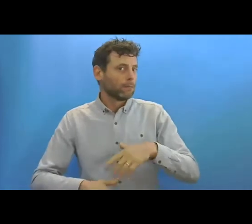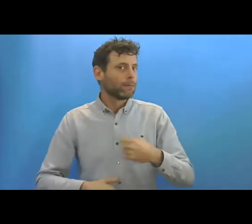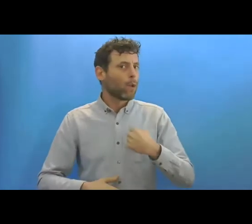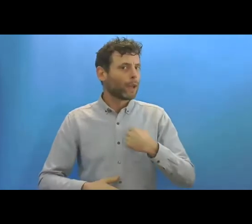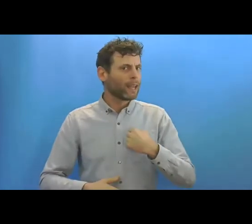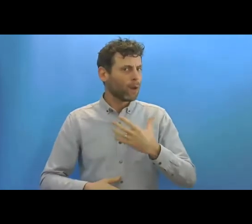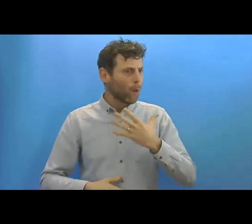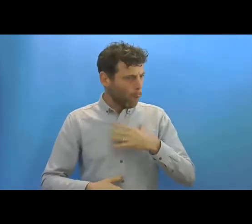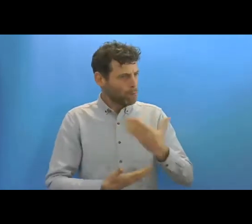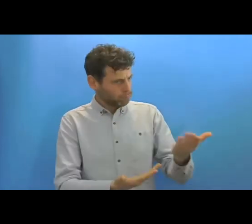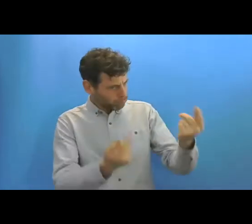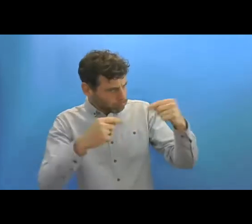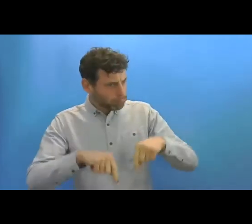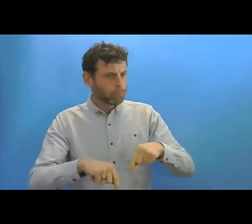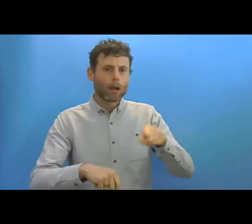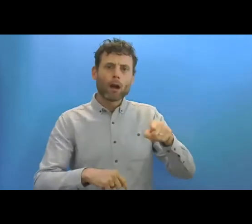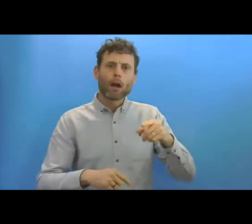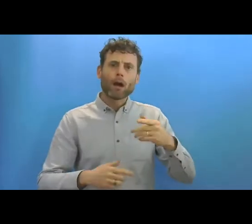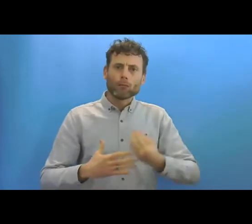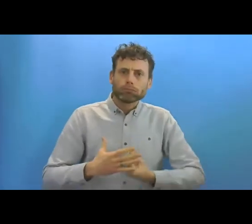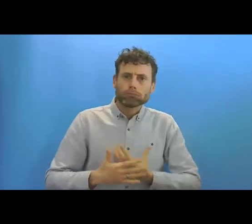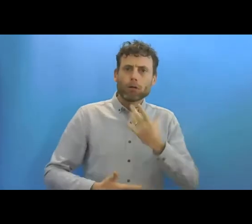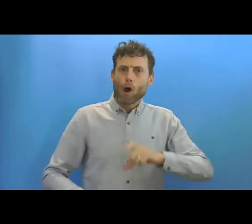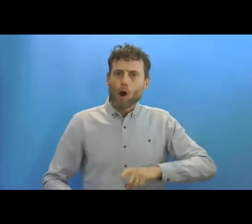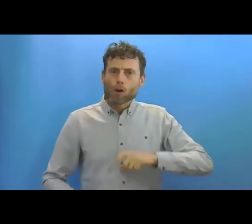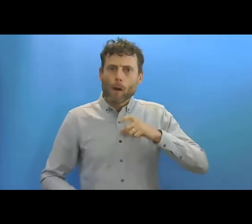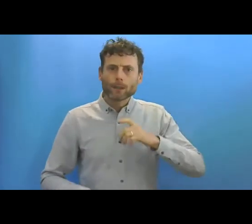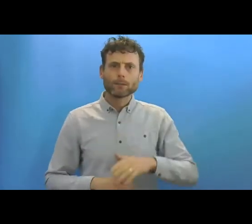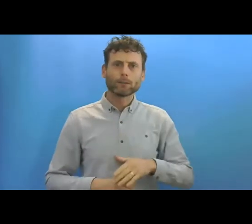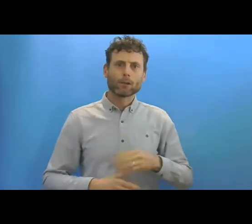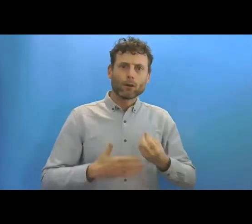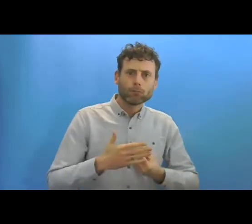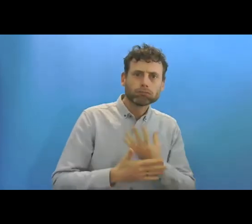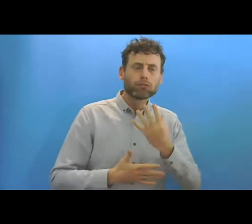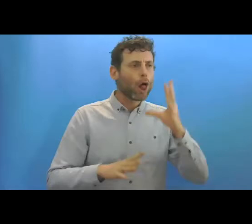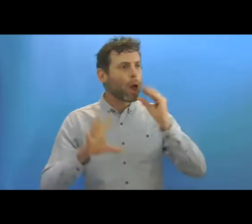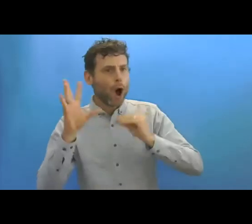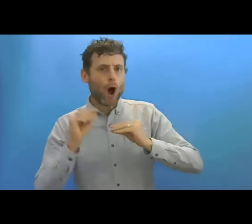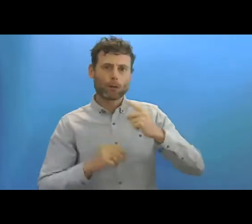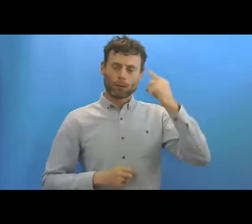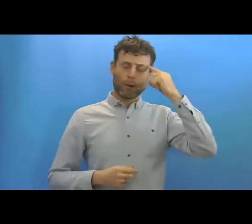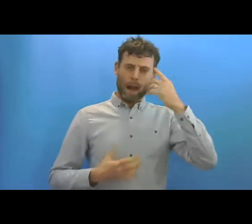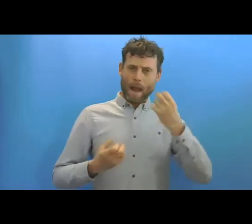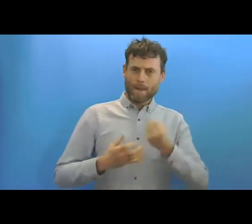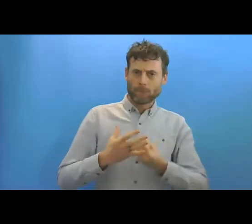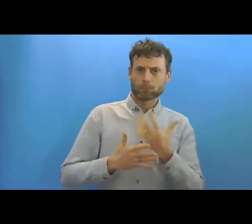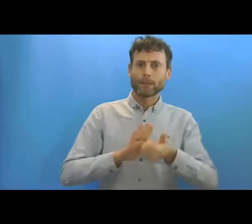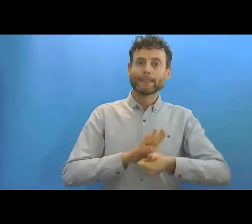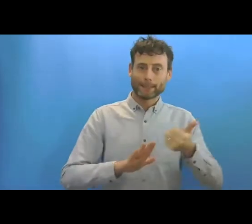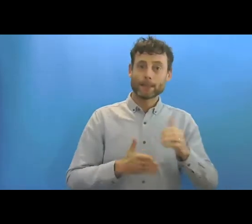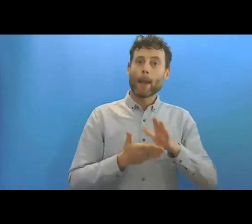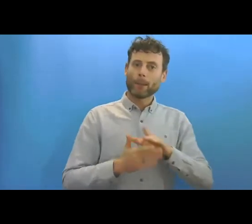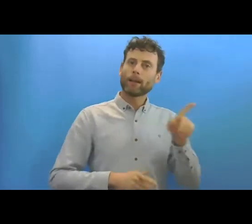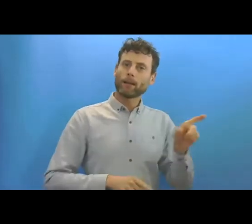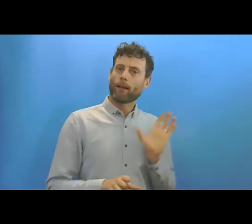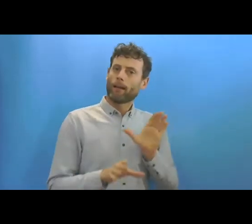build confidence, knowledge and skills within a range of disabled people so that they can go on and work within the industry, which is why